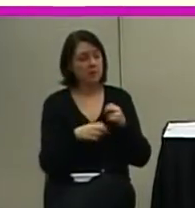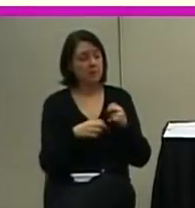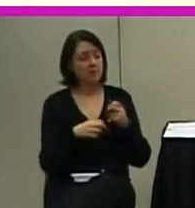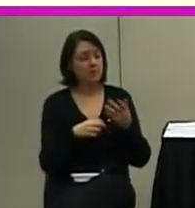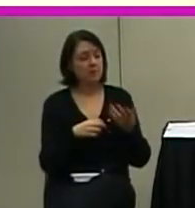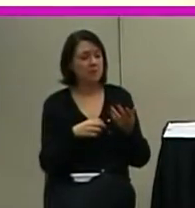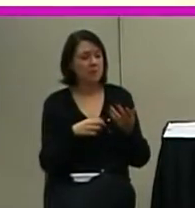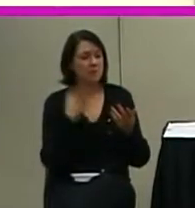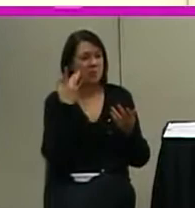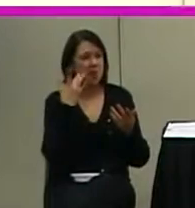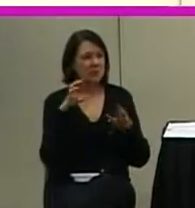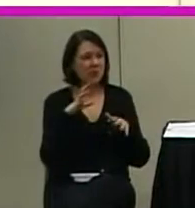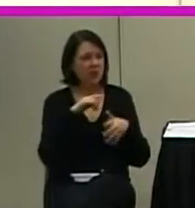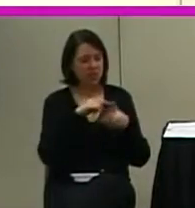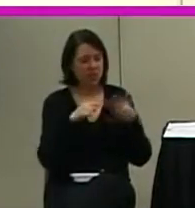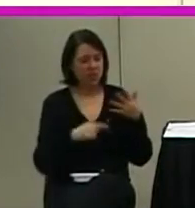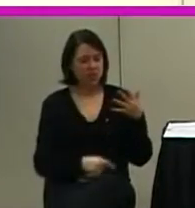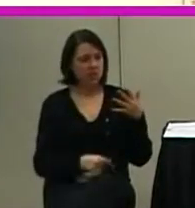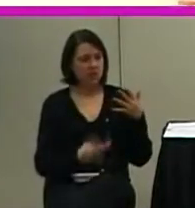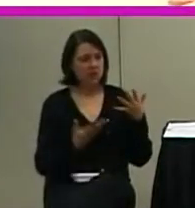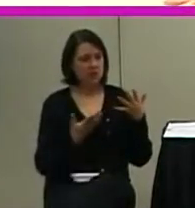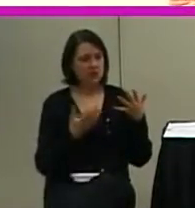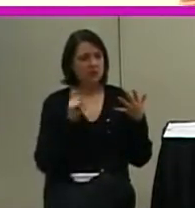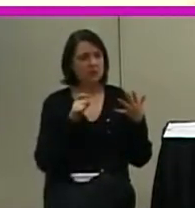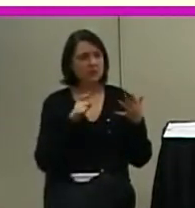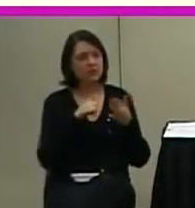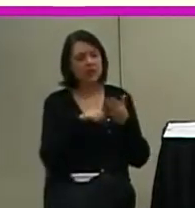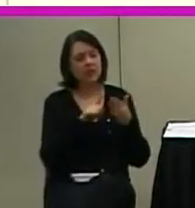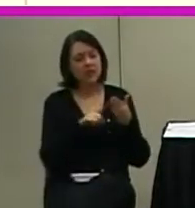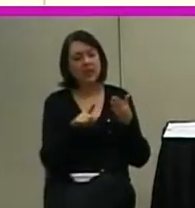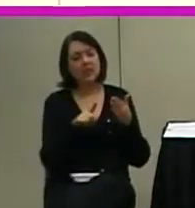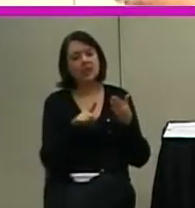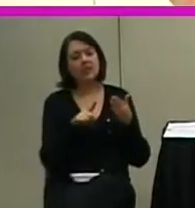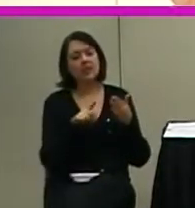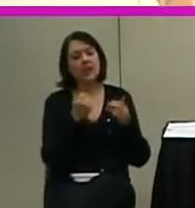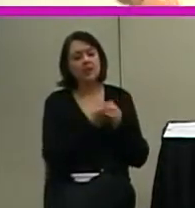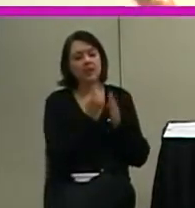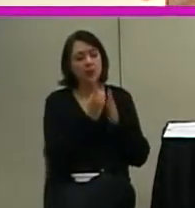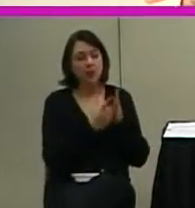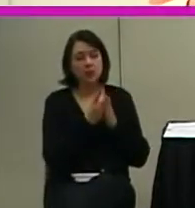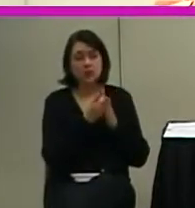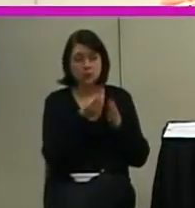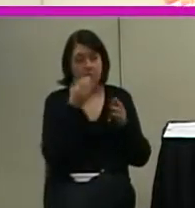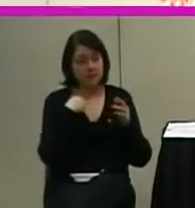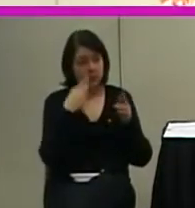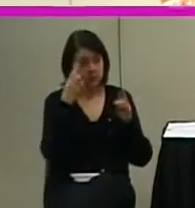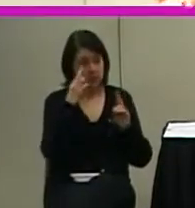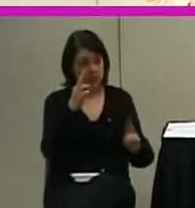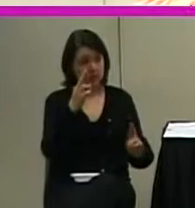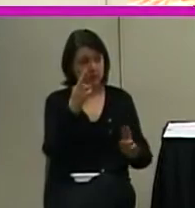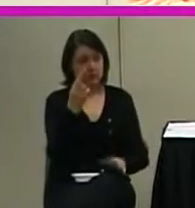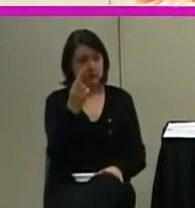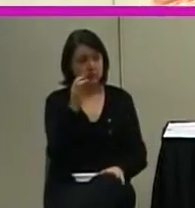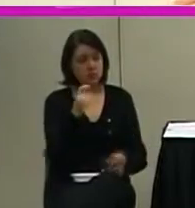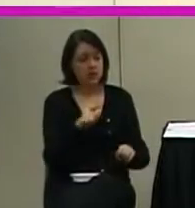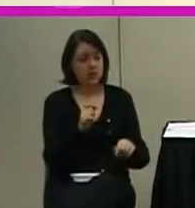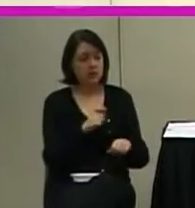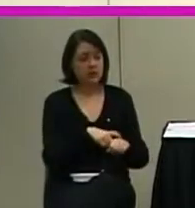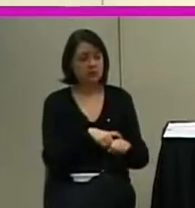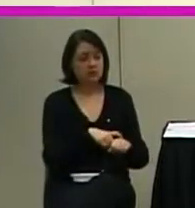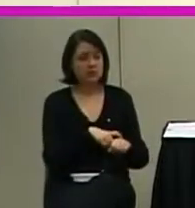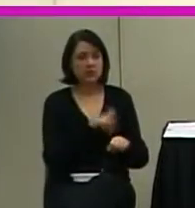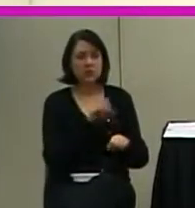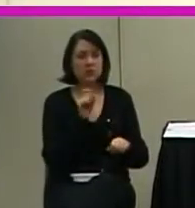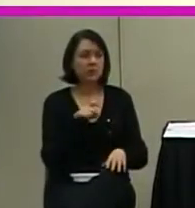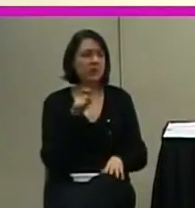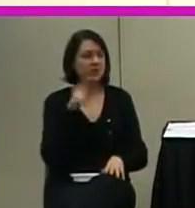has, then why are we doing all this other stuff? What we should be checking off at the end of every period is, were you respectful to people during that period? There's no